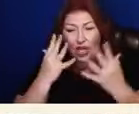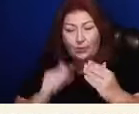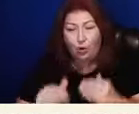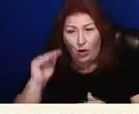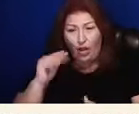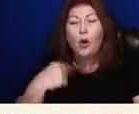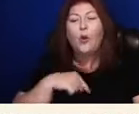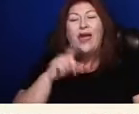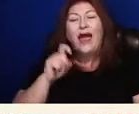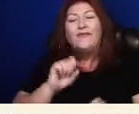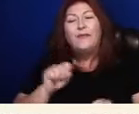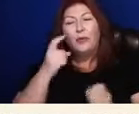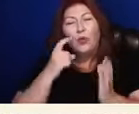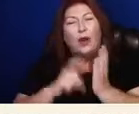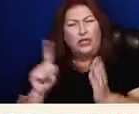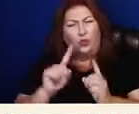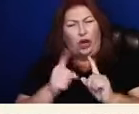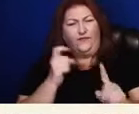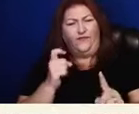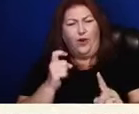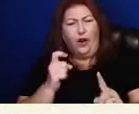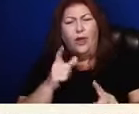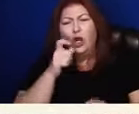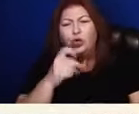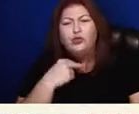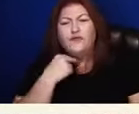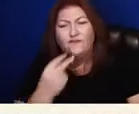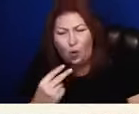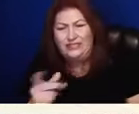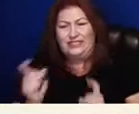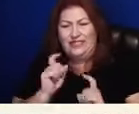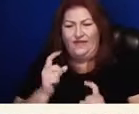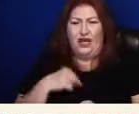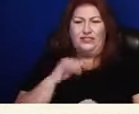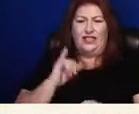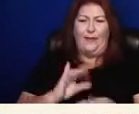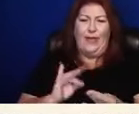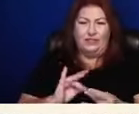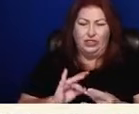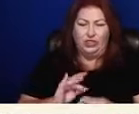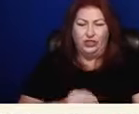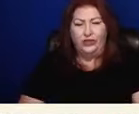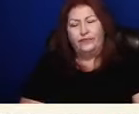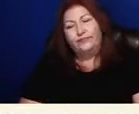able to recognize where it came from and whose voice it is that's giving us that message. So